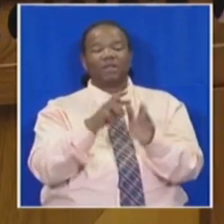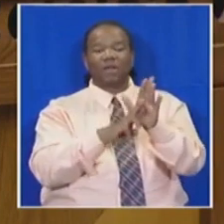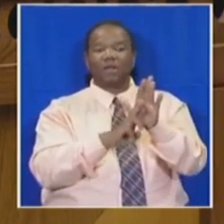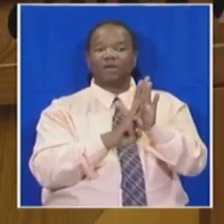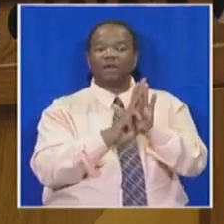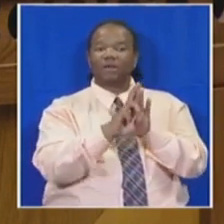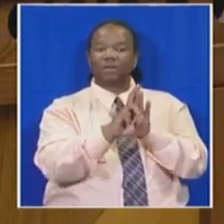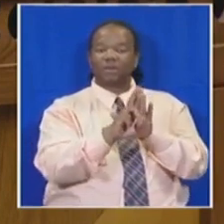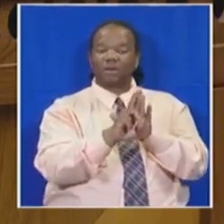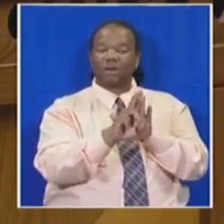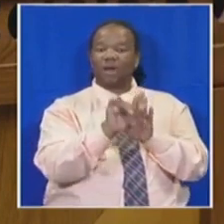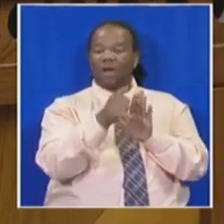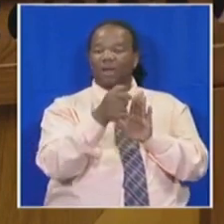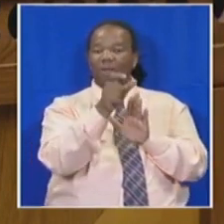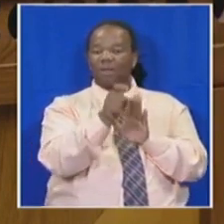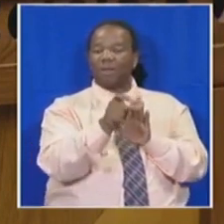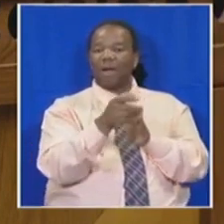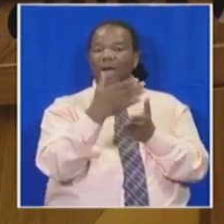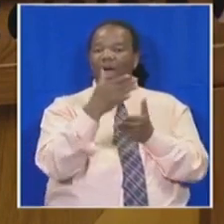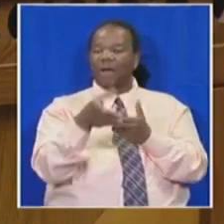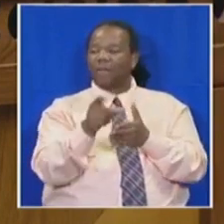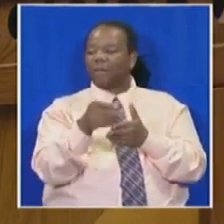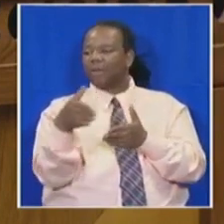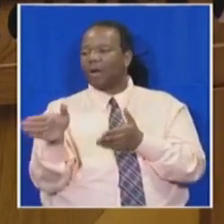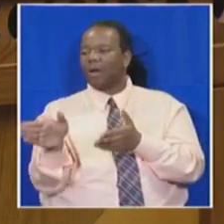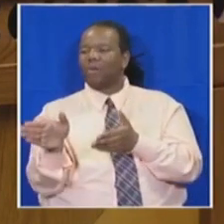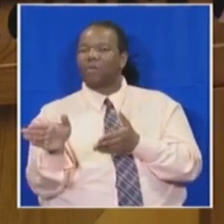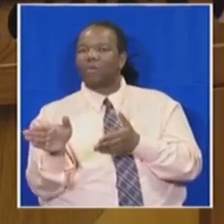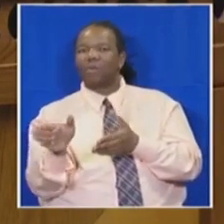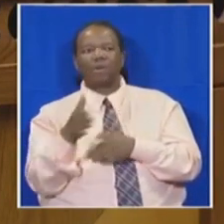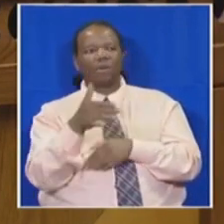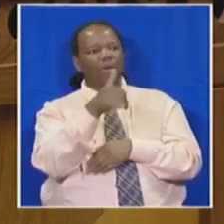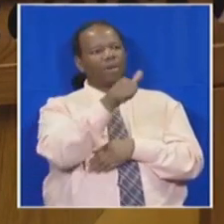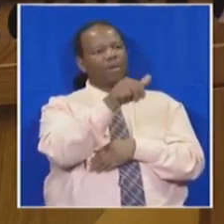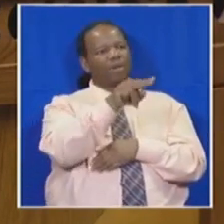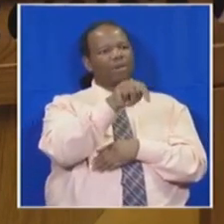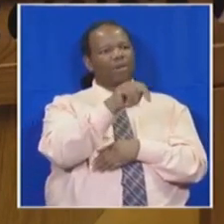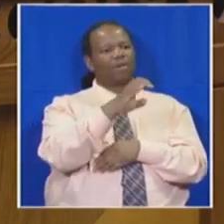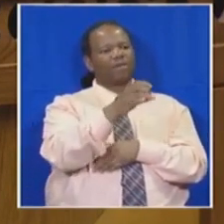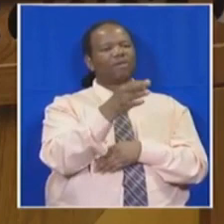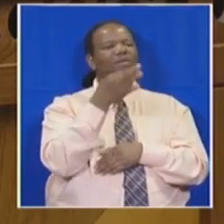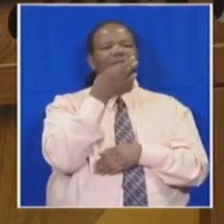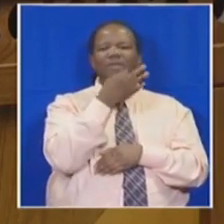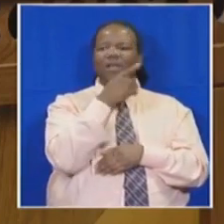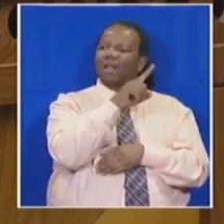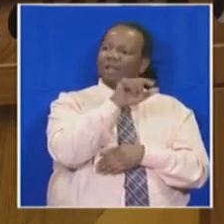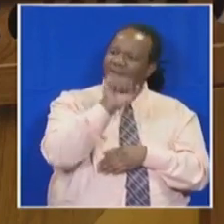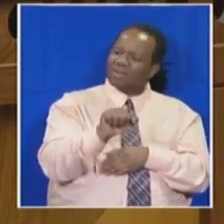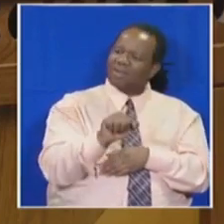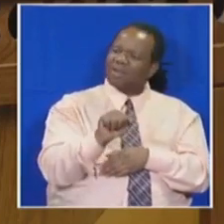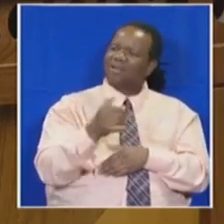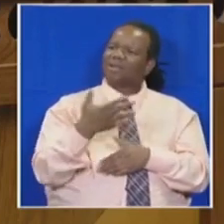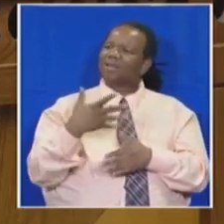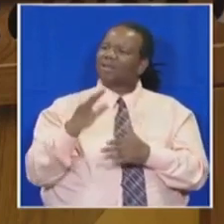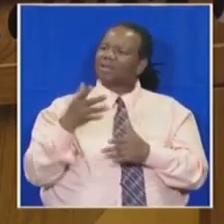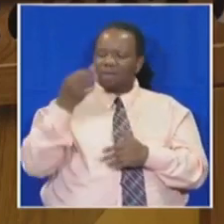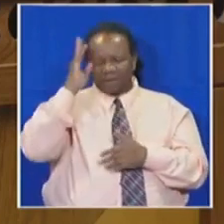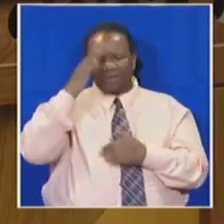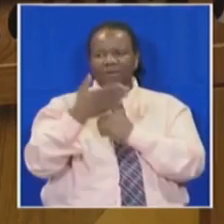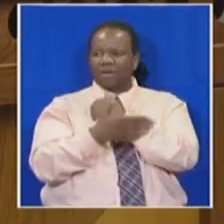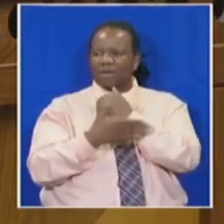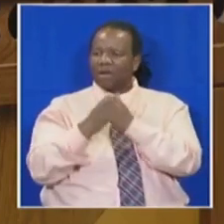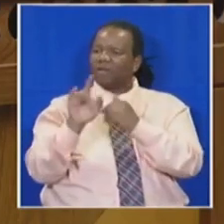excluding others. While the ANC tries to tell us that it is governing on behalf of the poor, the reality is